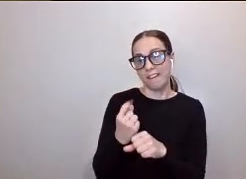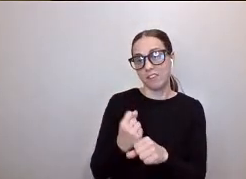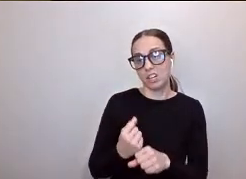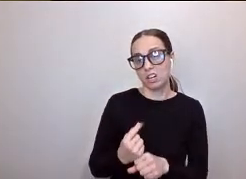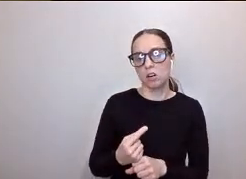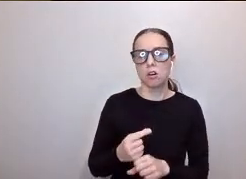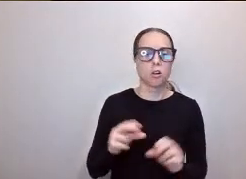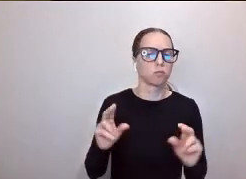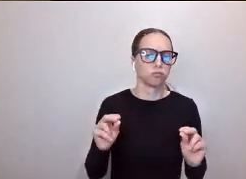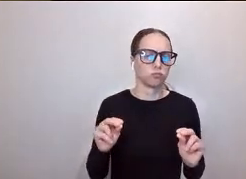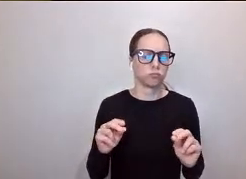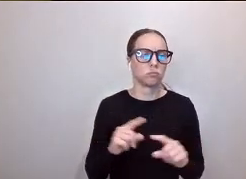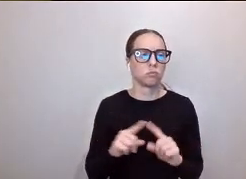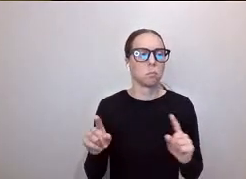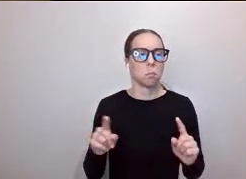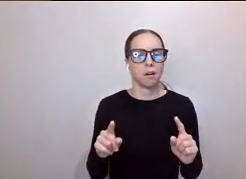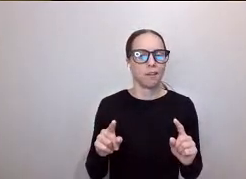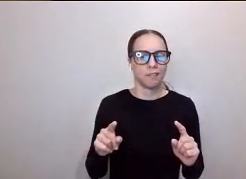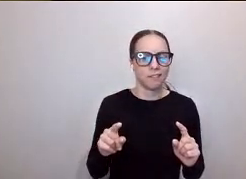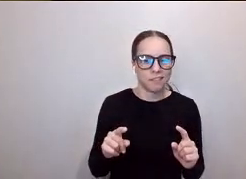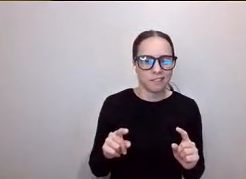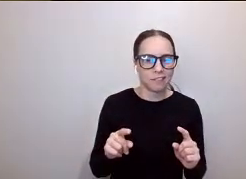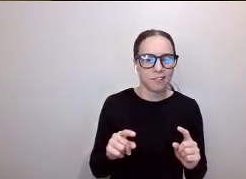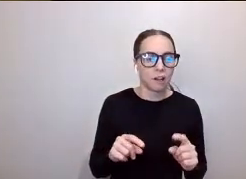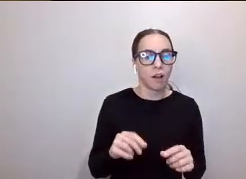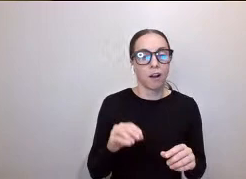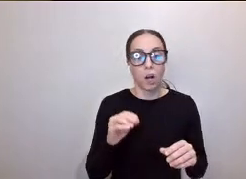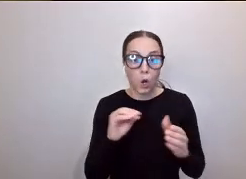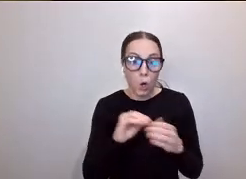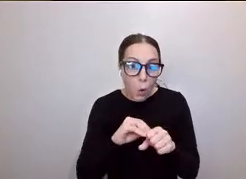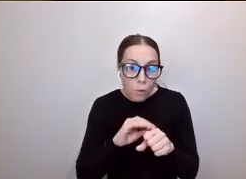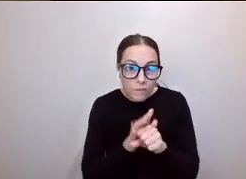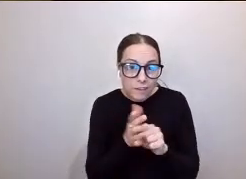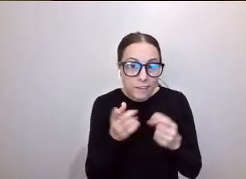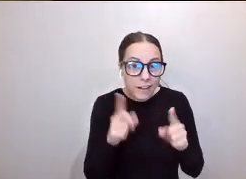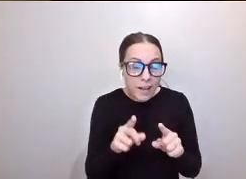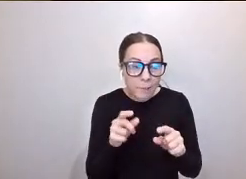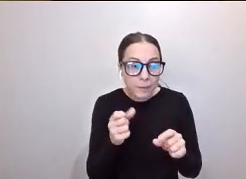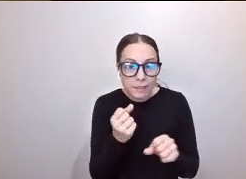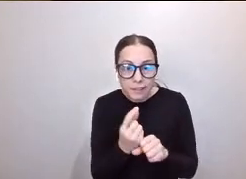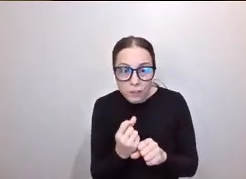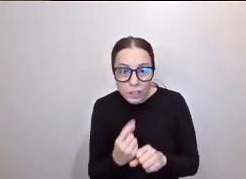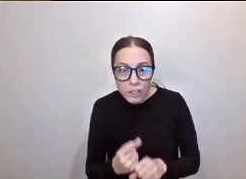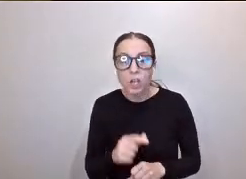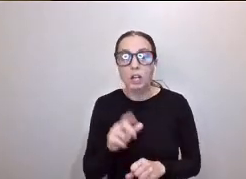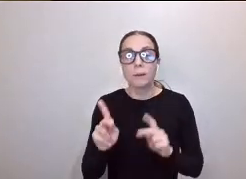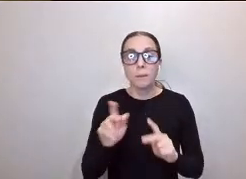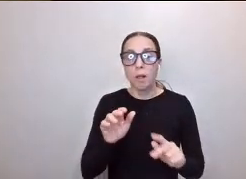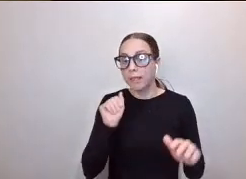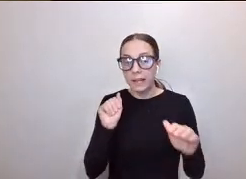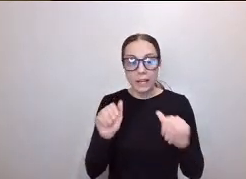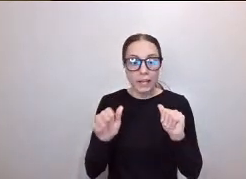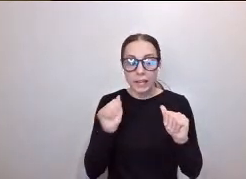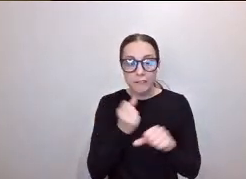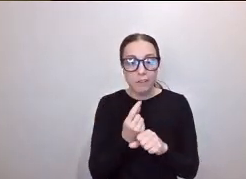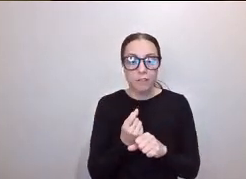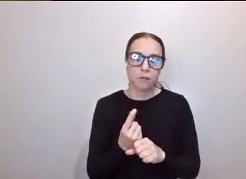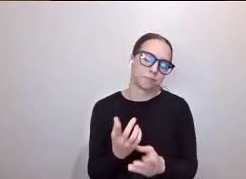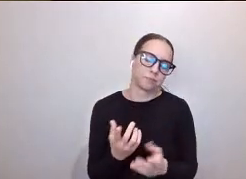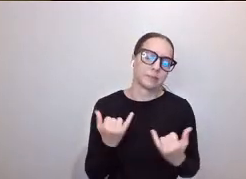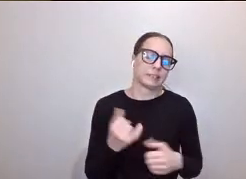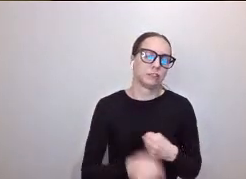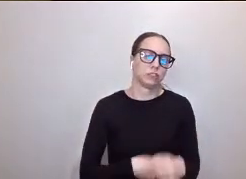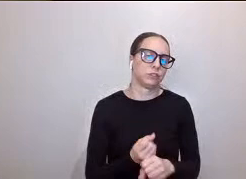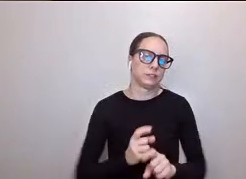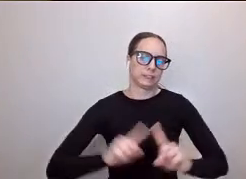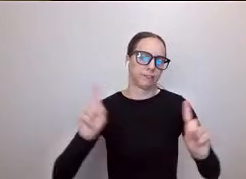like COVID. We don't have these leaves like this every year. So we do think this is an exceptional year. Not in a good way,